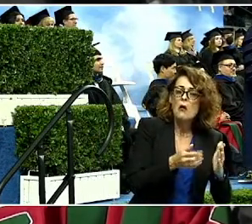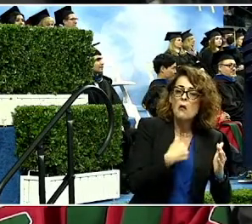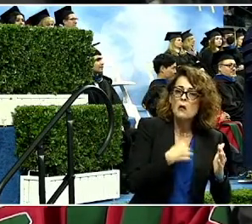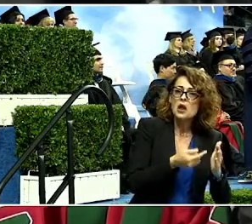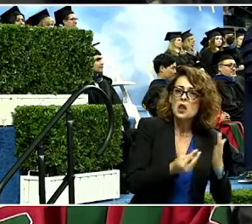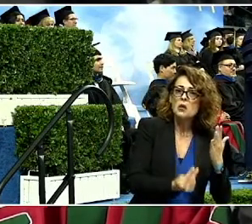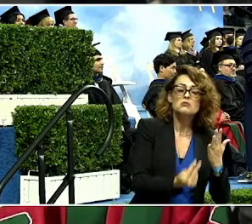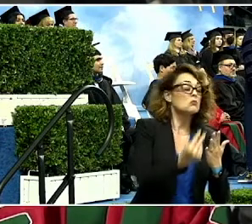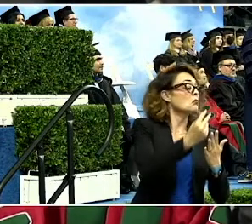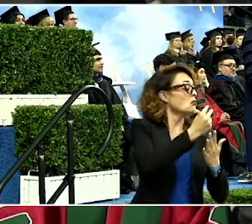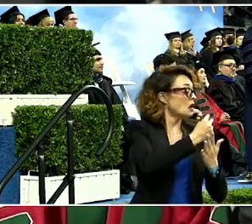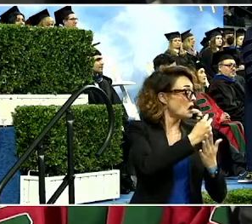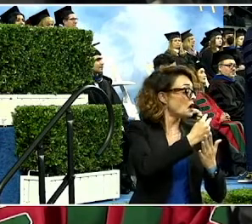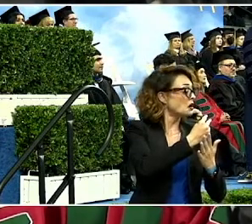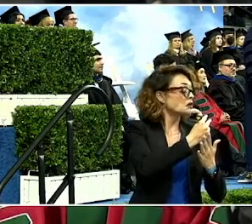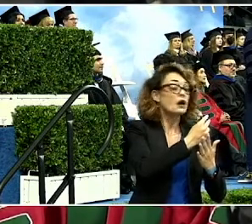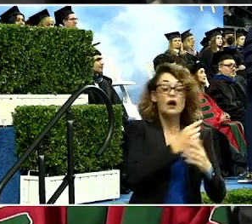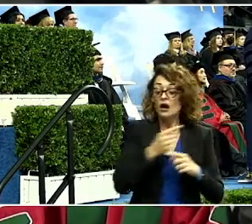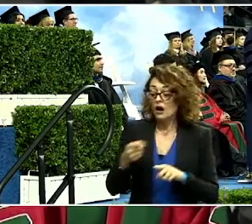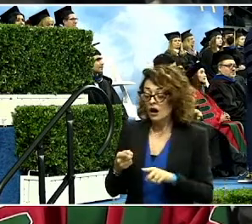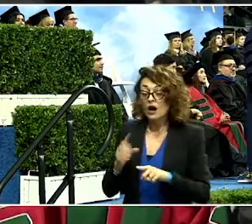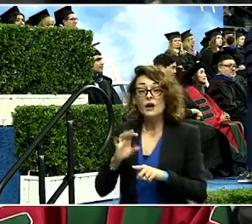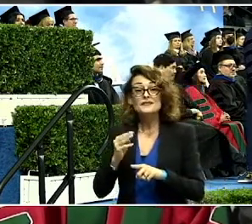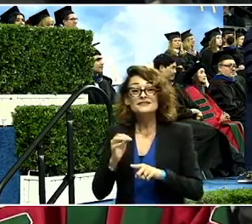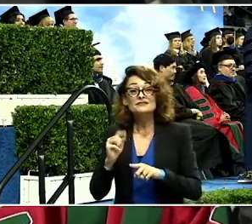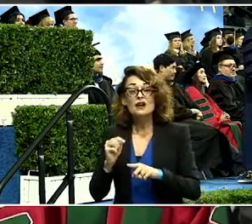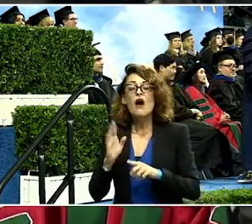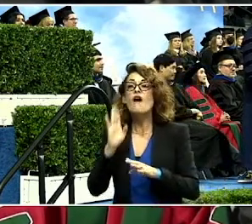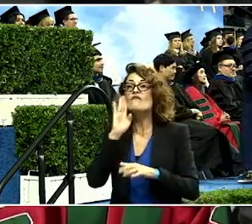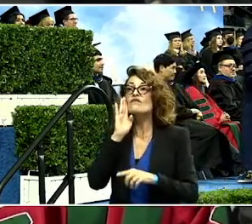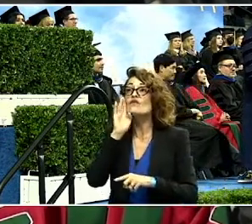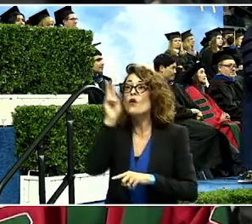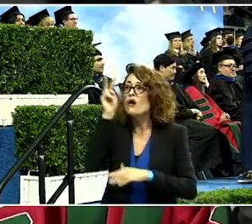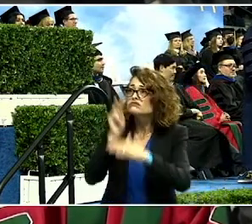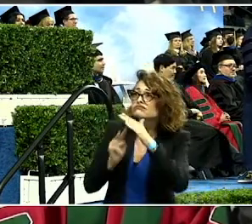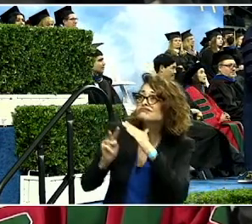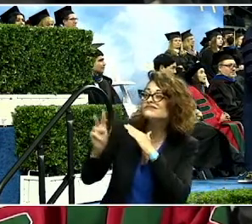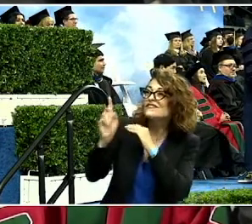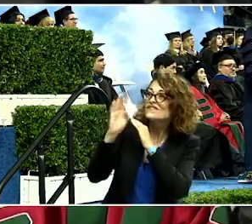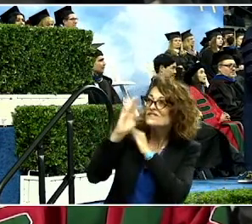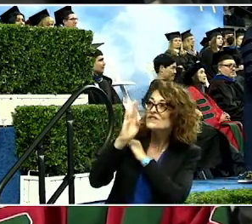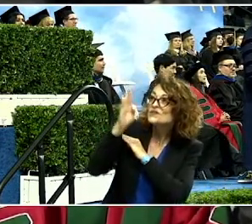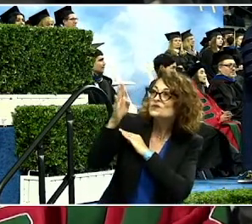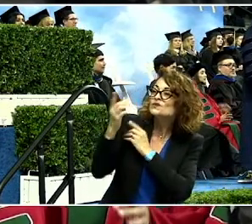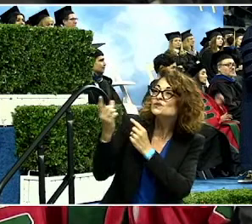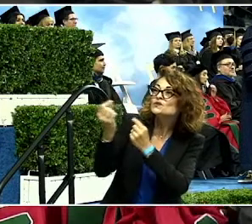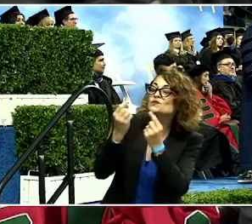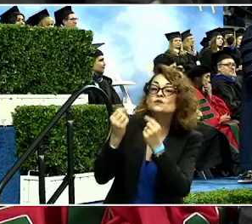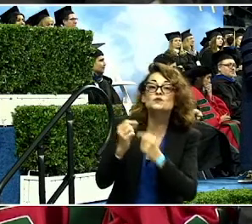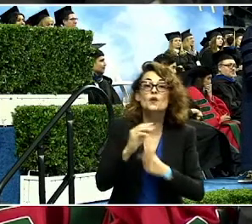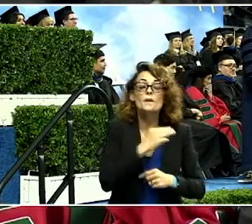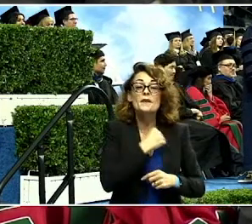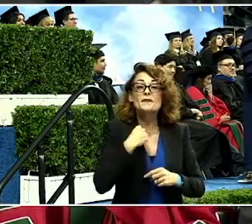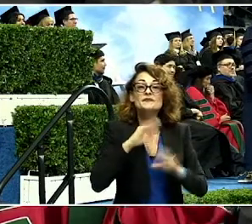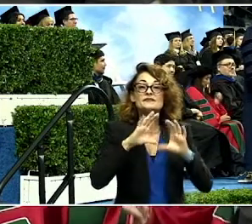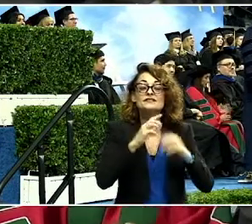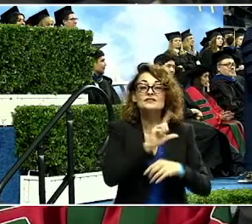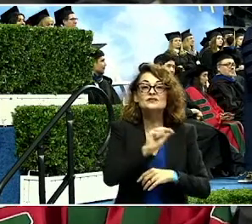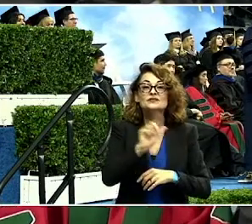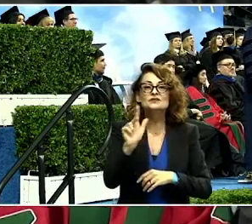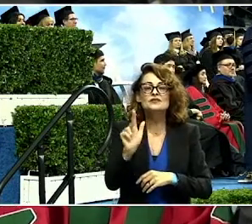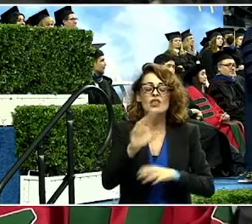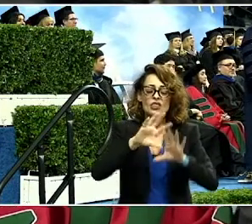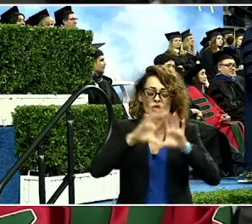been, commencement invites us to look forward where you're all going. So members of the class of 2023, the world is certainly